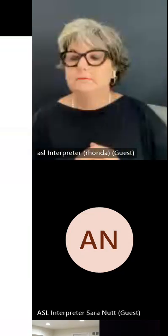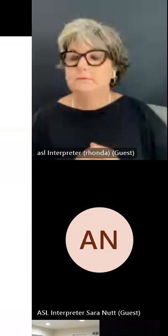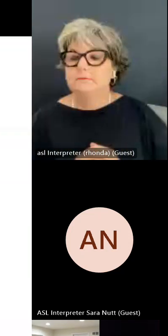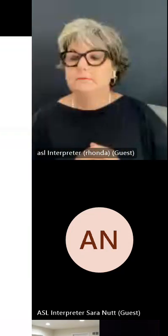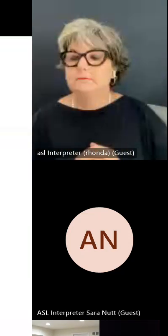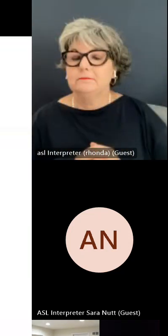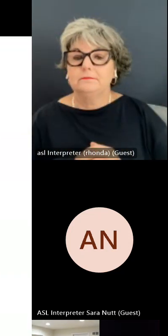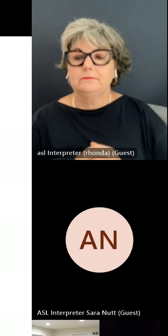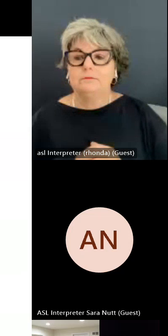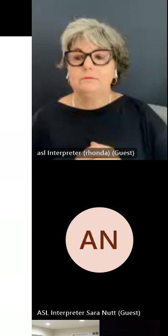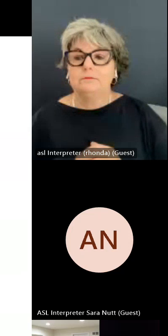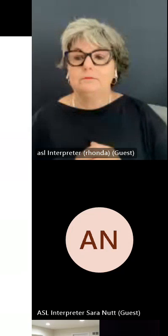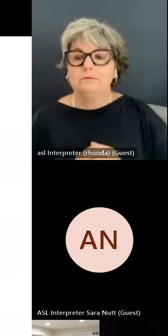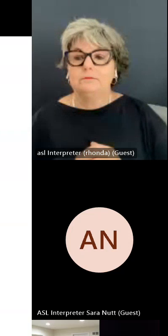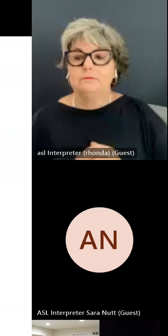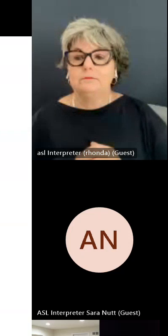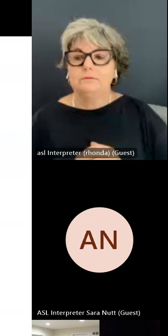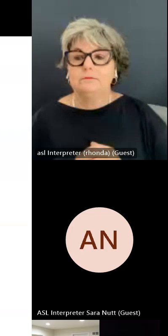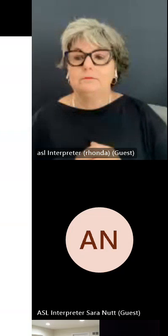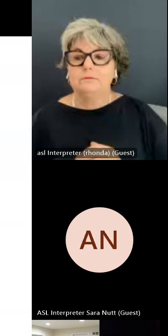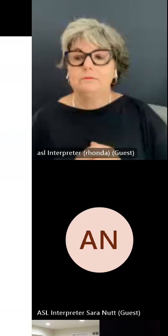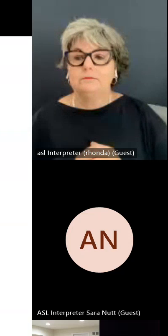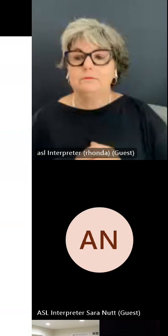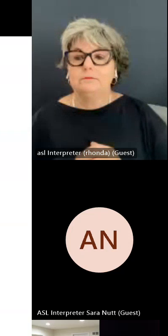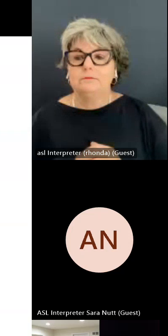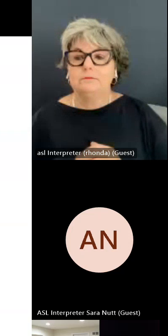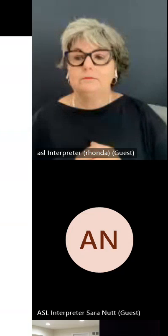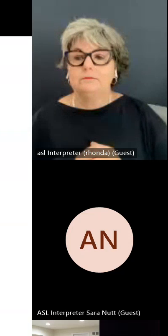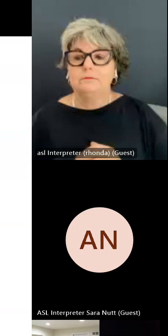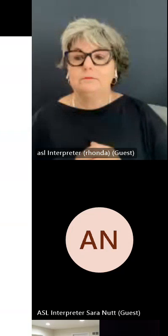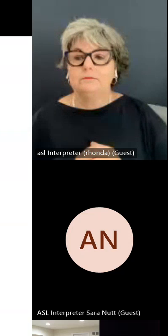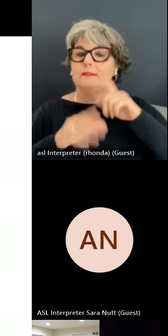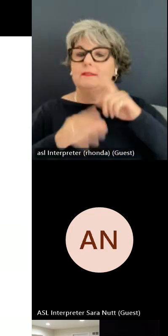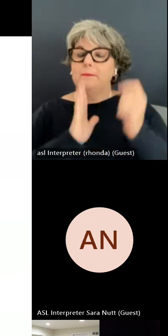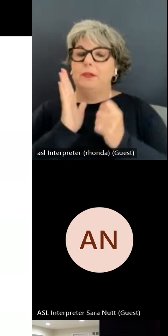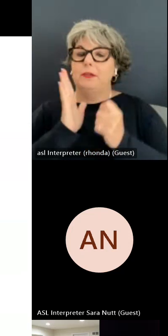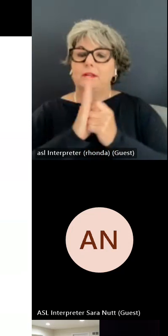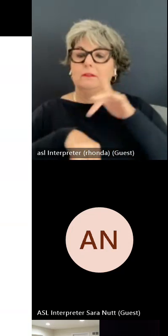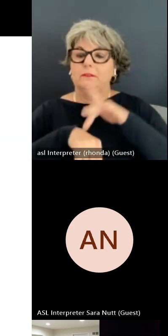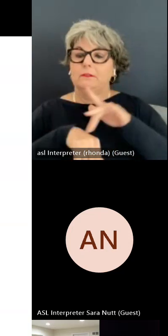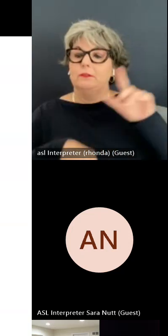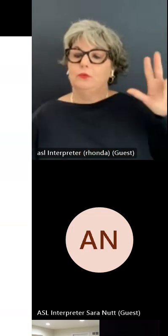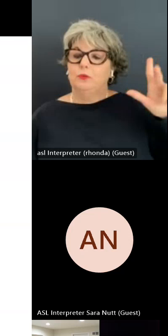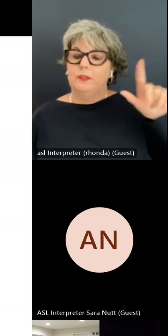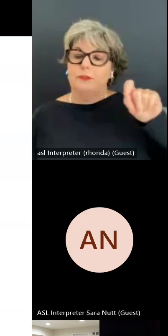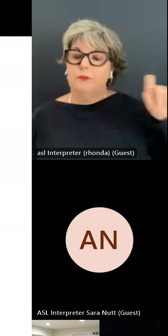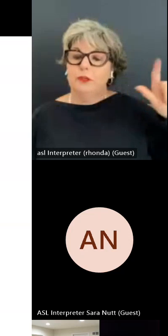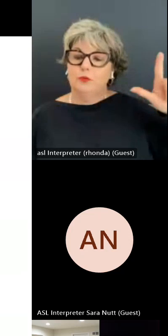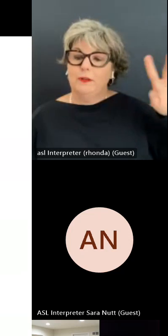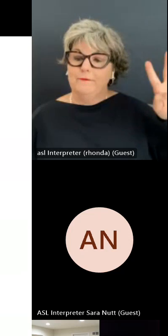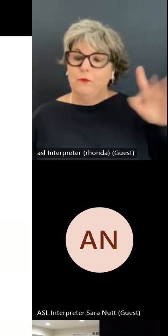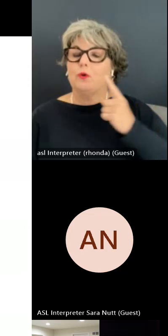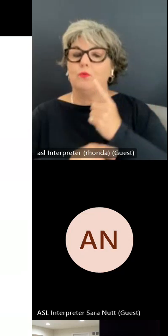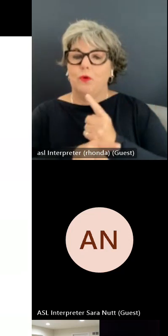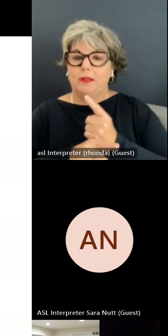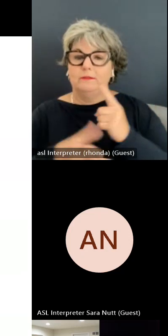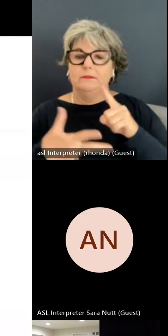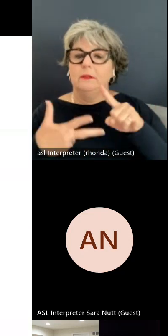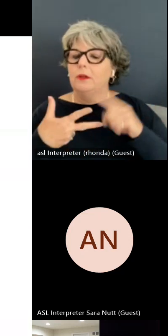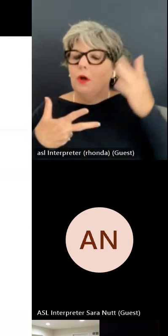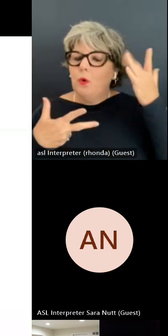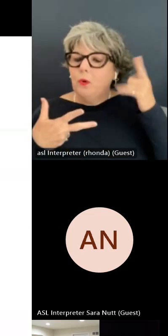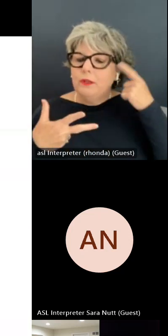So let's take, what is the period of availability in this TAF? So I see 23, 24, we got that right. Why do you